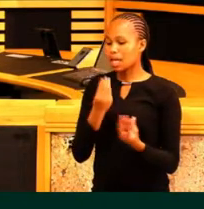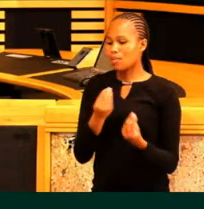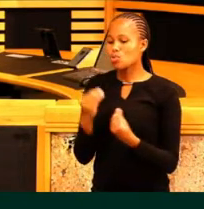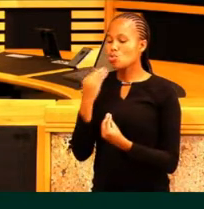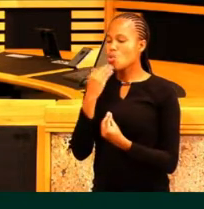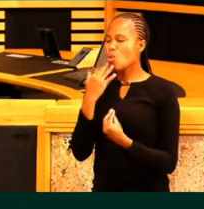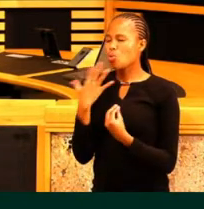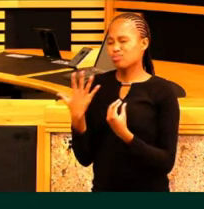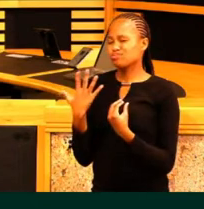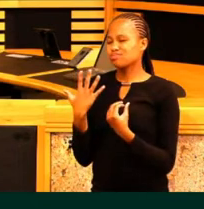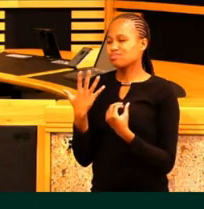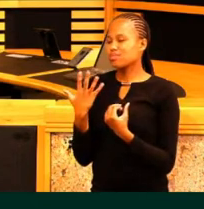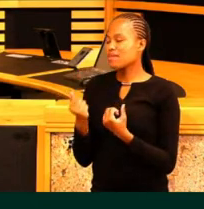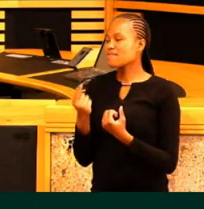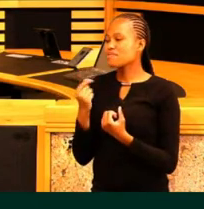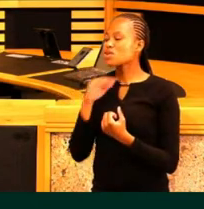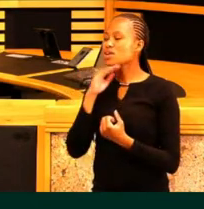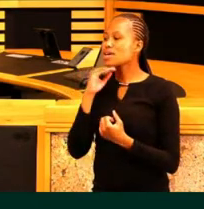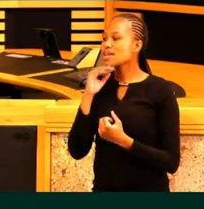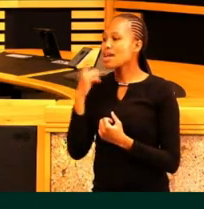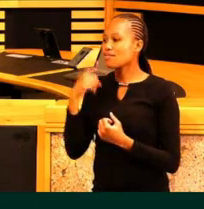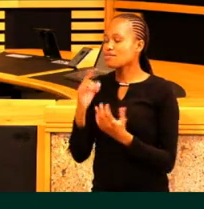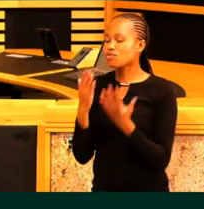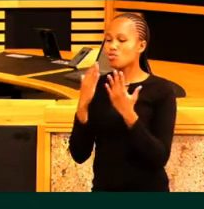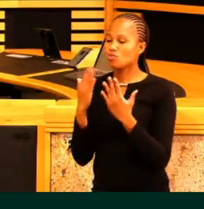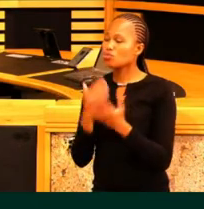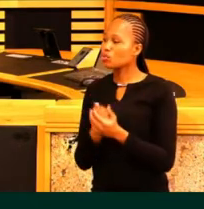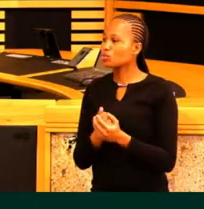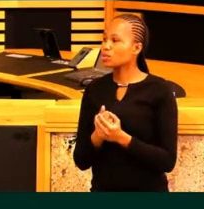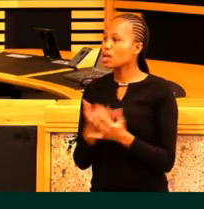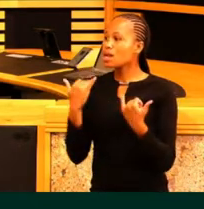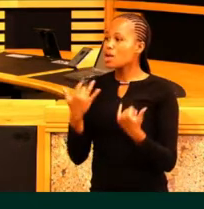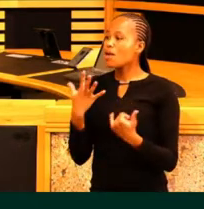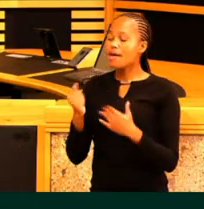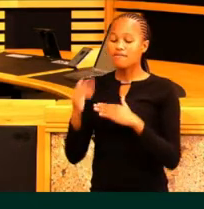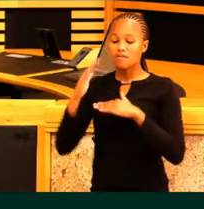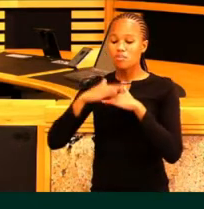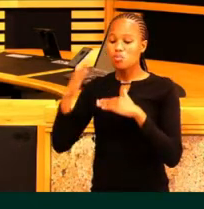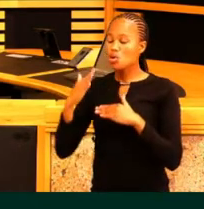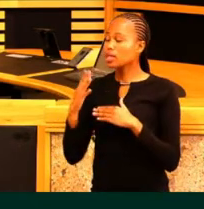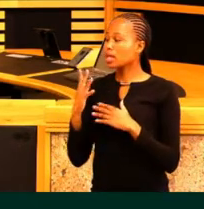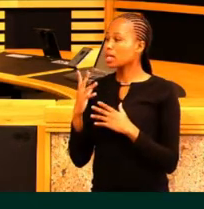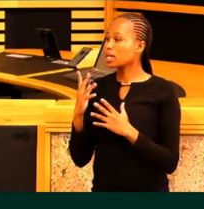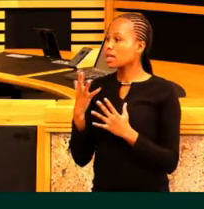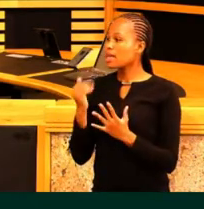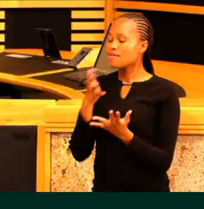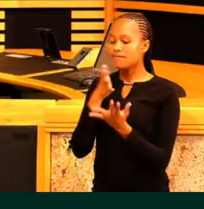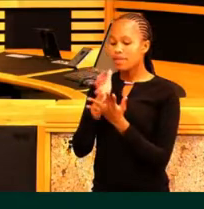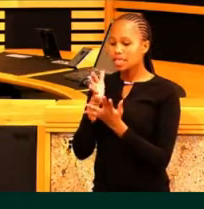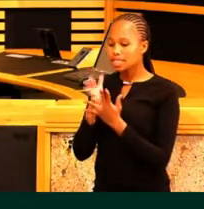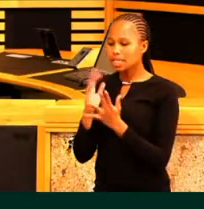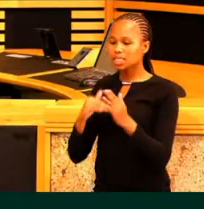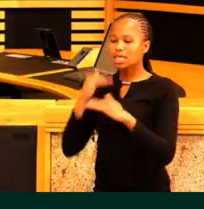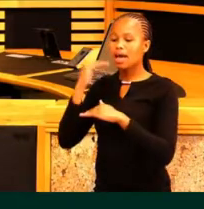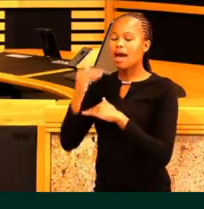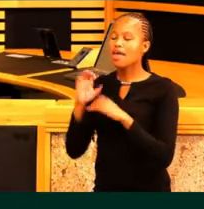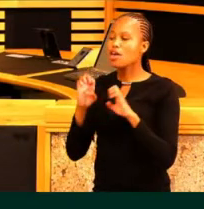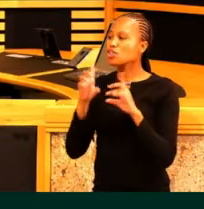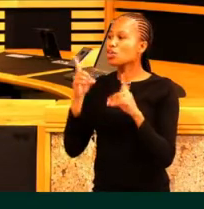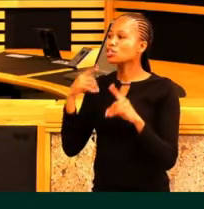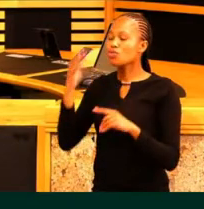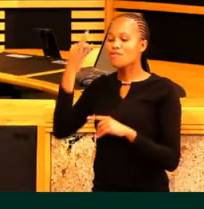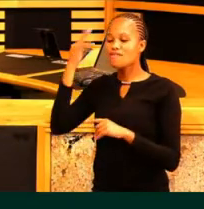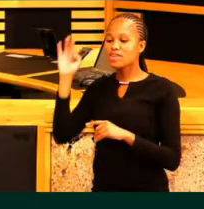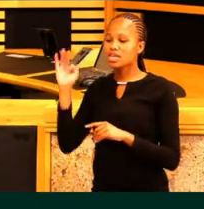so to date you have got more than a million young people in South Africa who are able to access higher education for free being